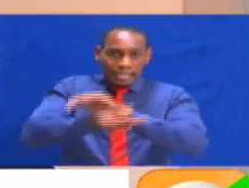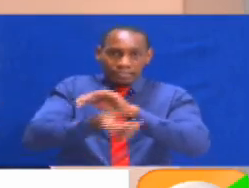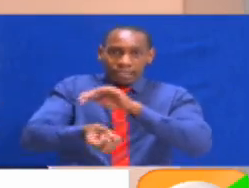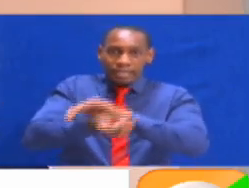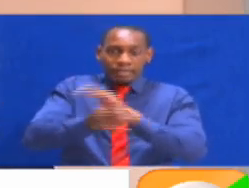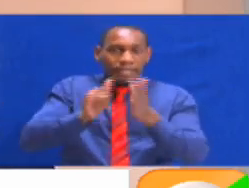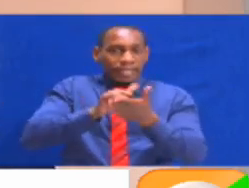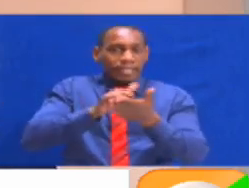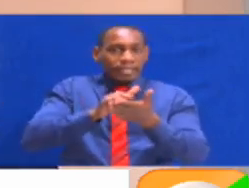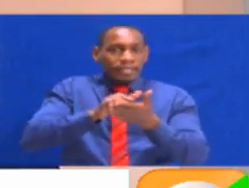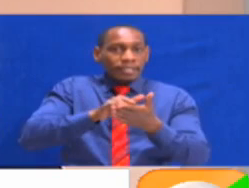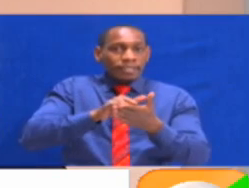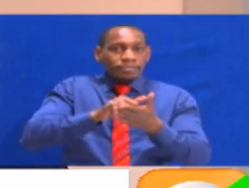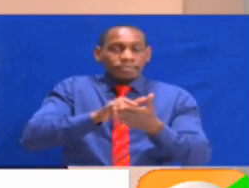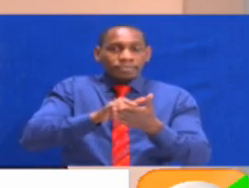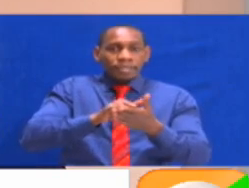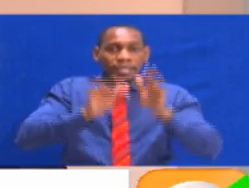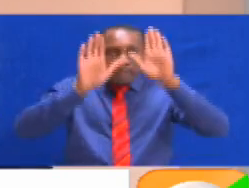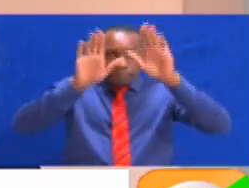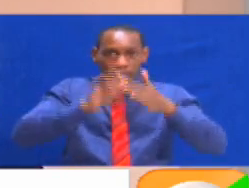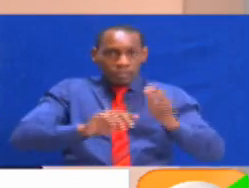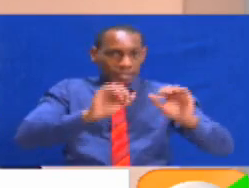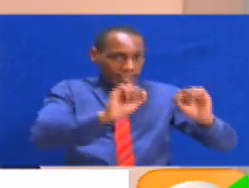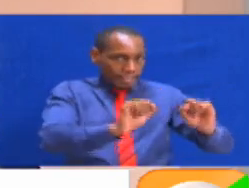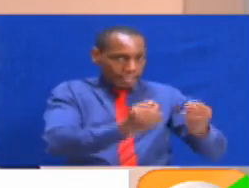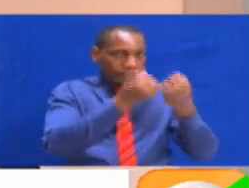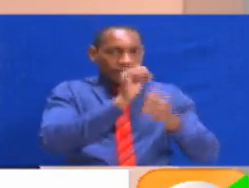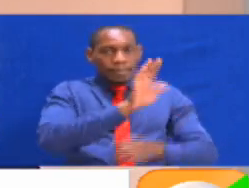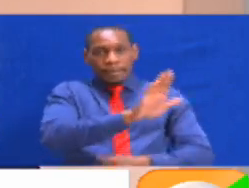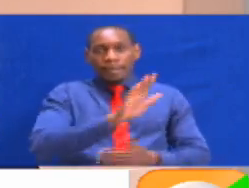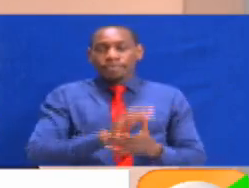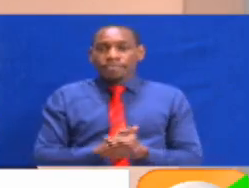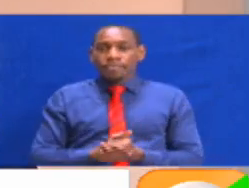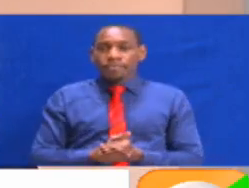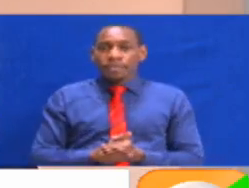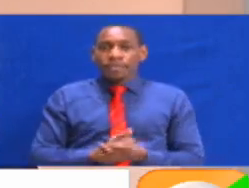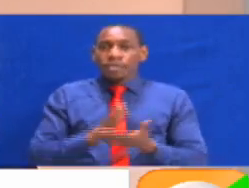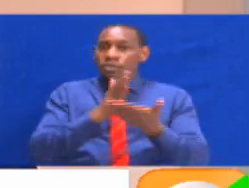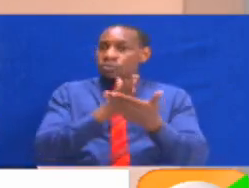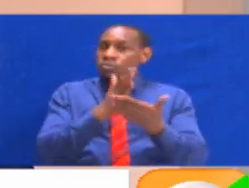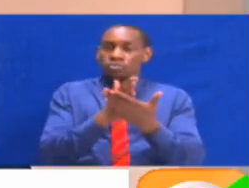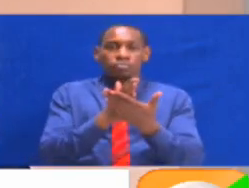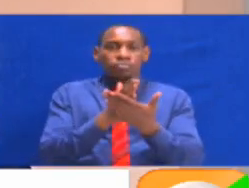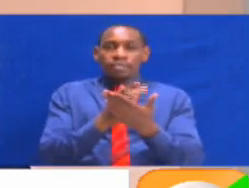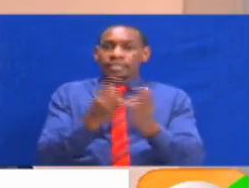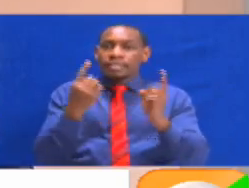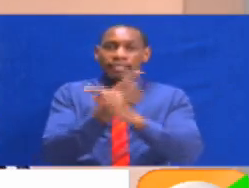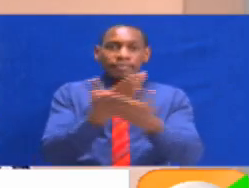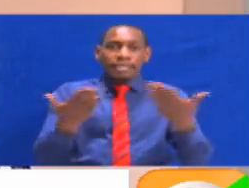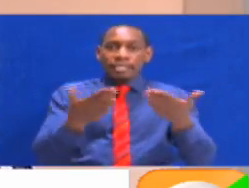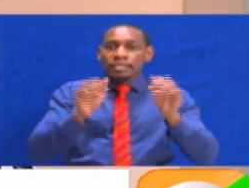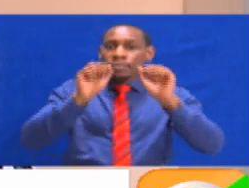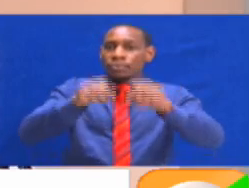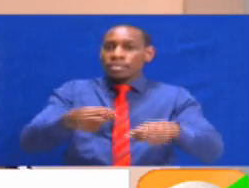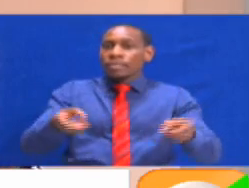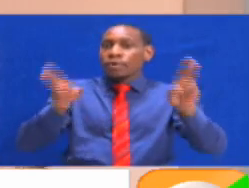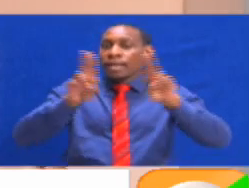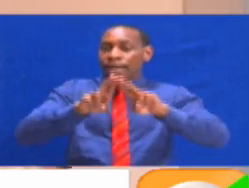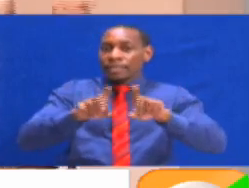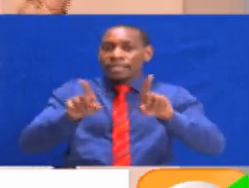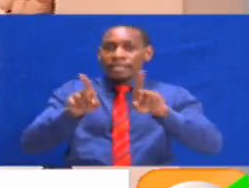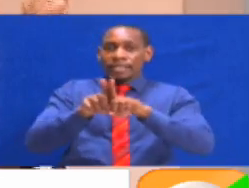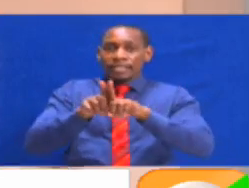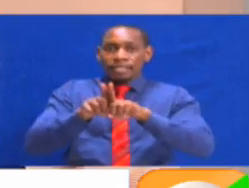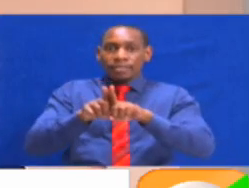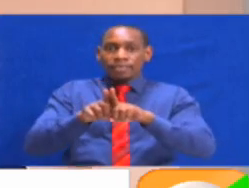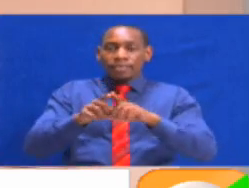not about me, it's about your safety. And so there are extraordinary things that are likely to happen and will